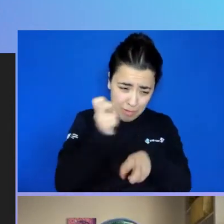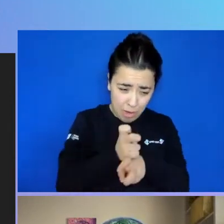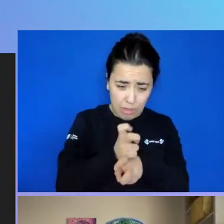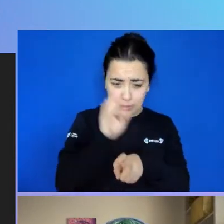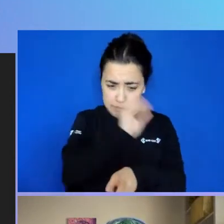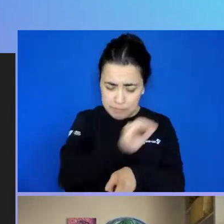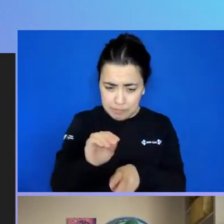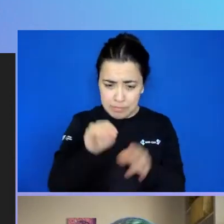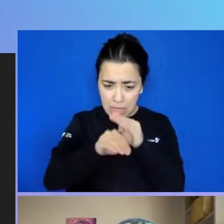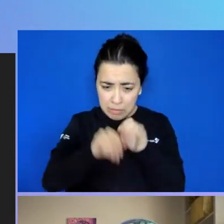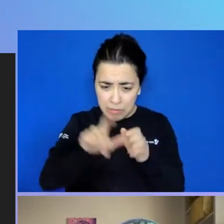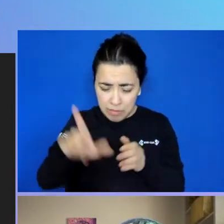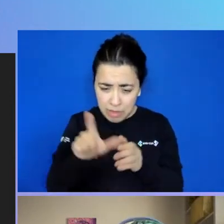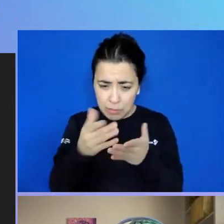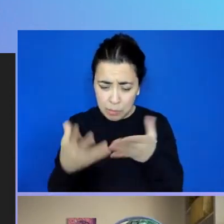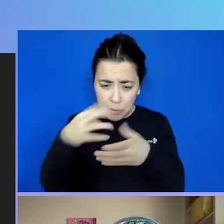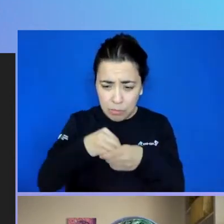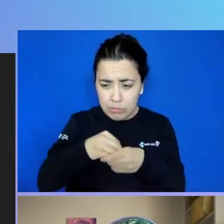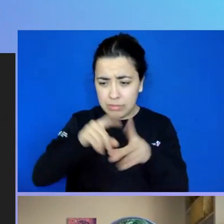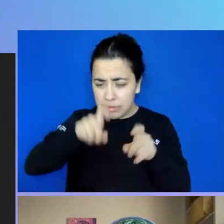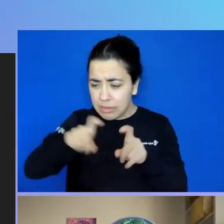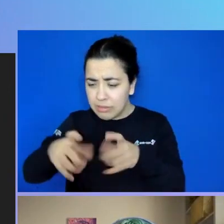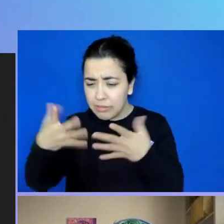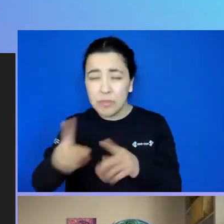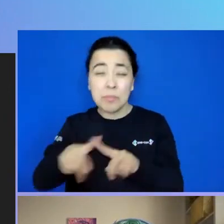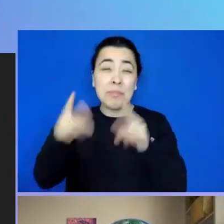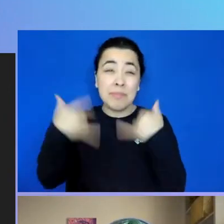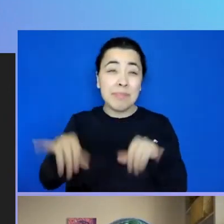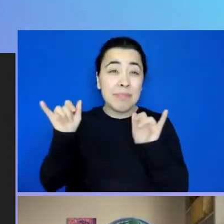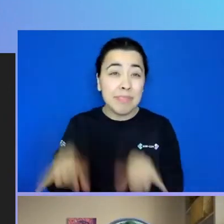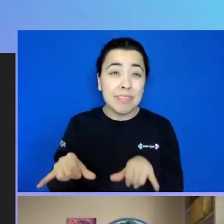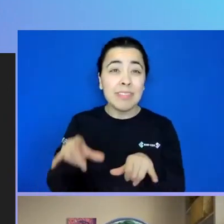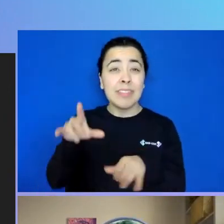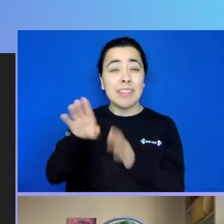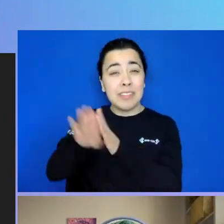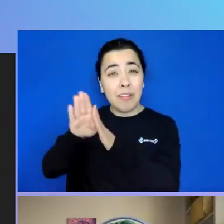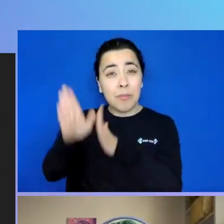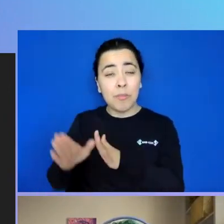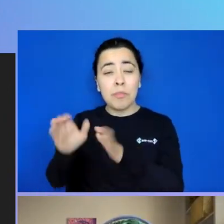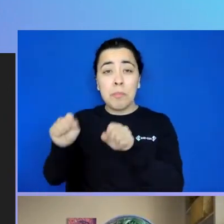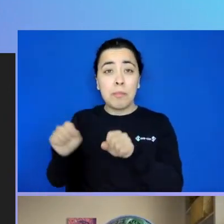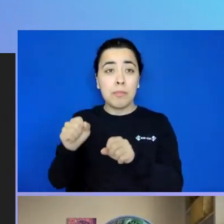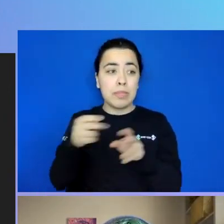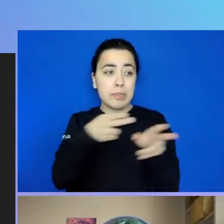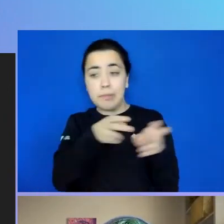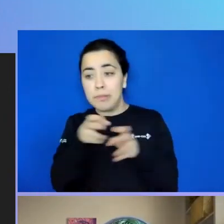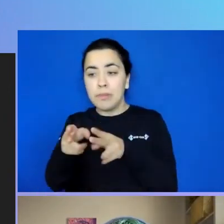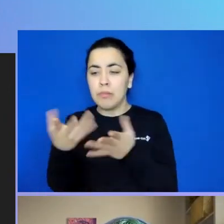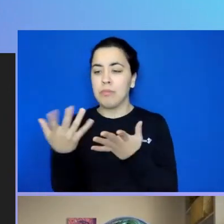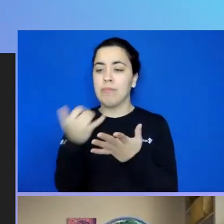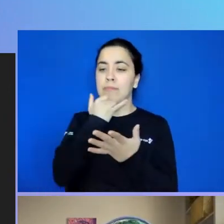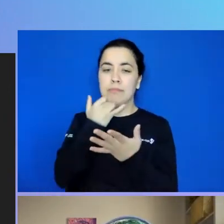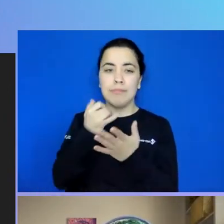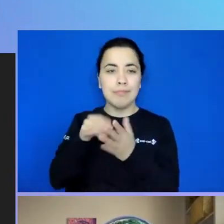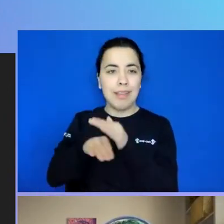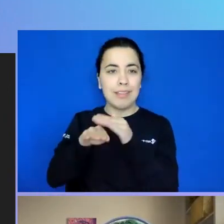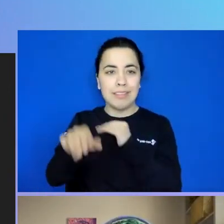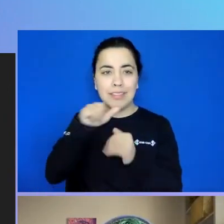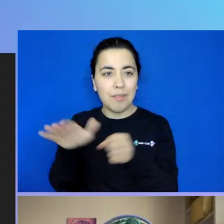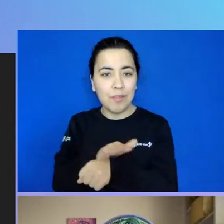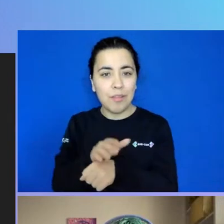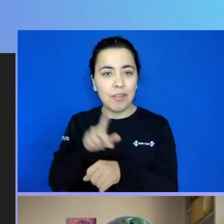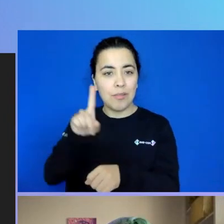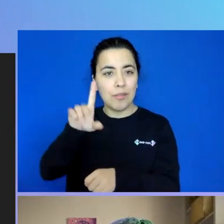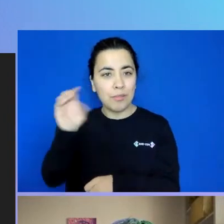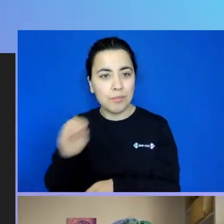even still can have developers that are using it in a way that results in inaccessible experiences. However, DevTools Linter